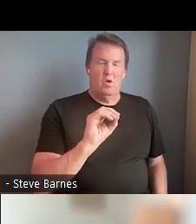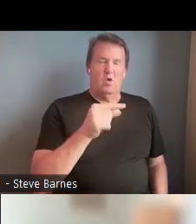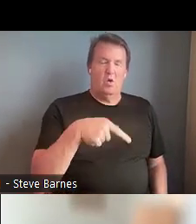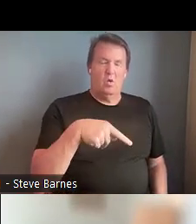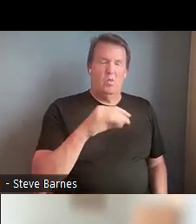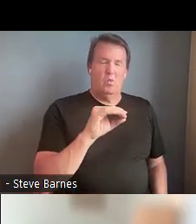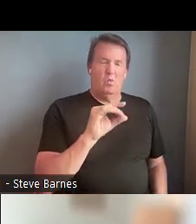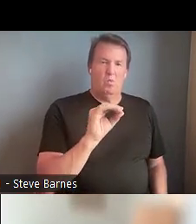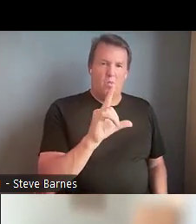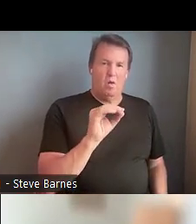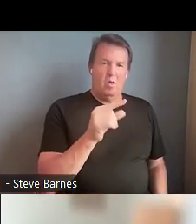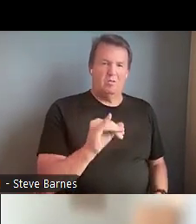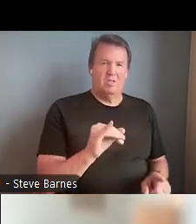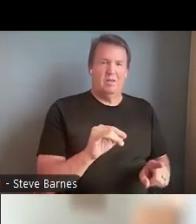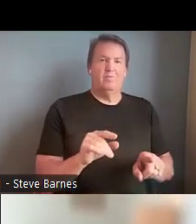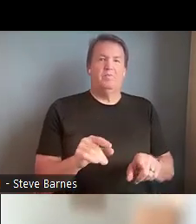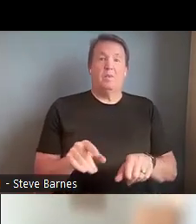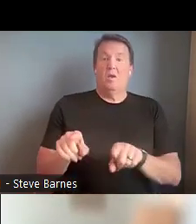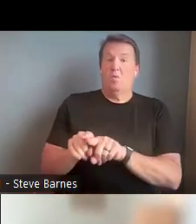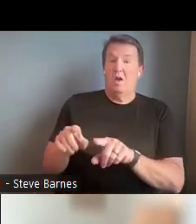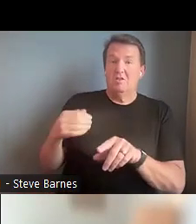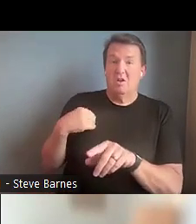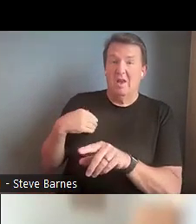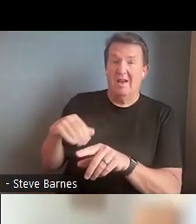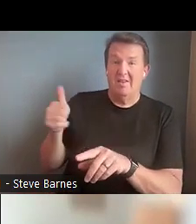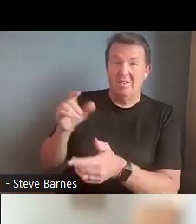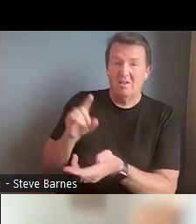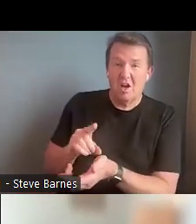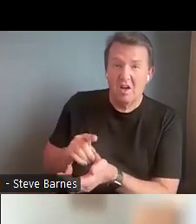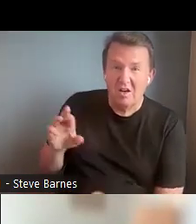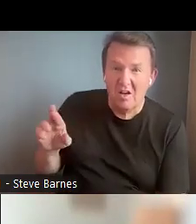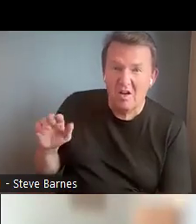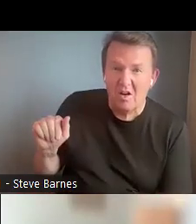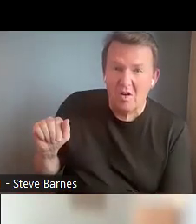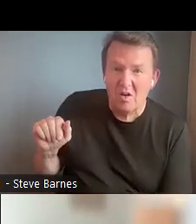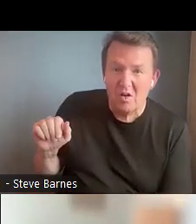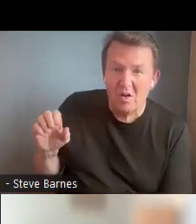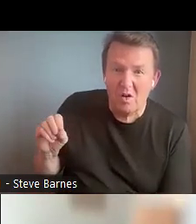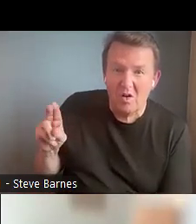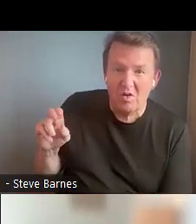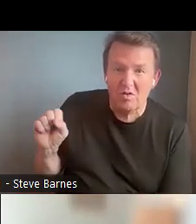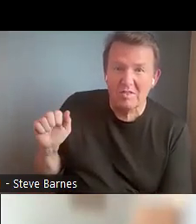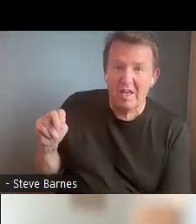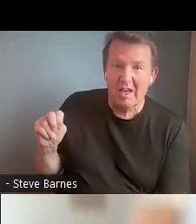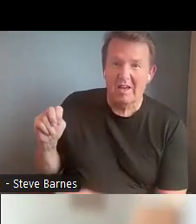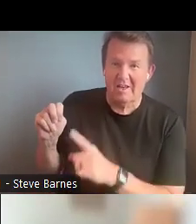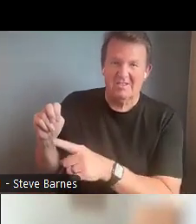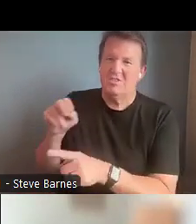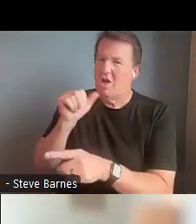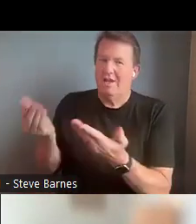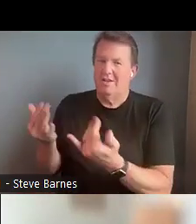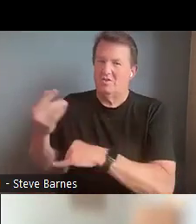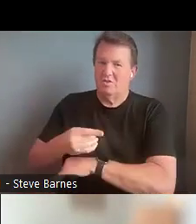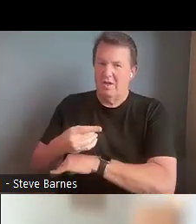a family physician and also leads the Displacement and Health Research Center at UC San Diego. And then